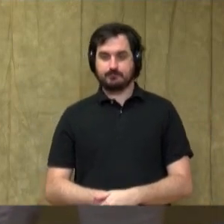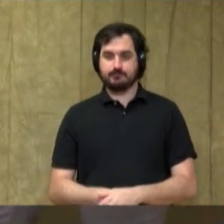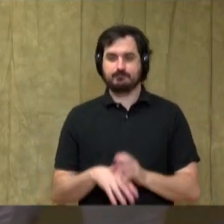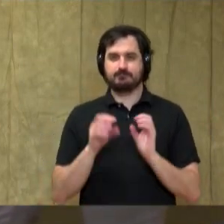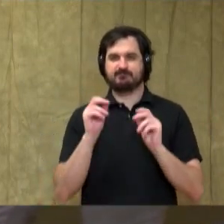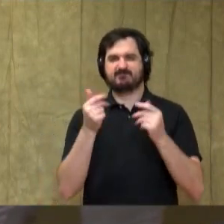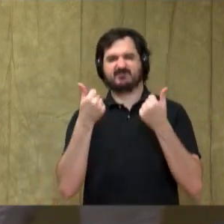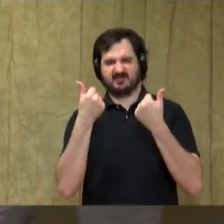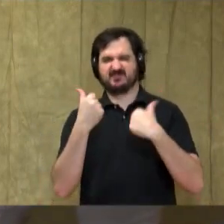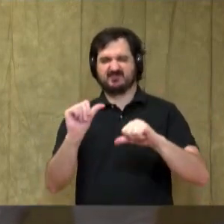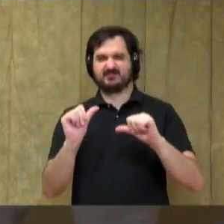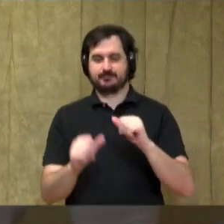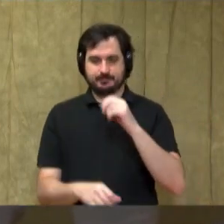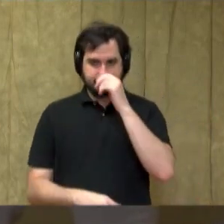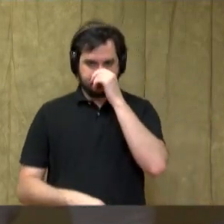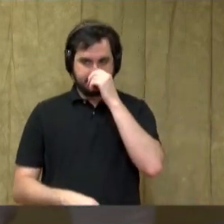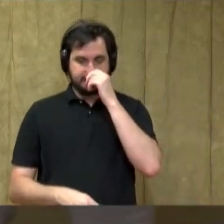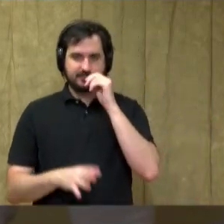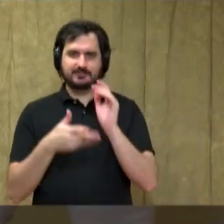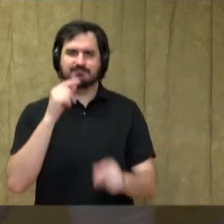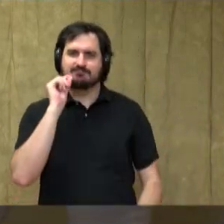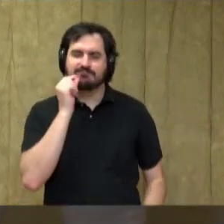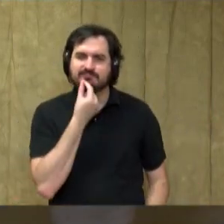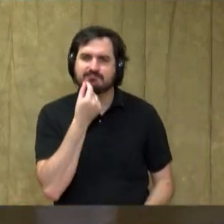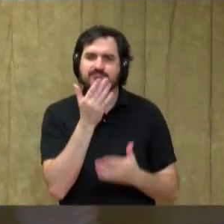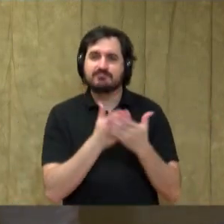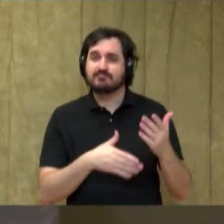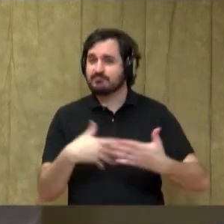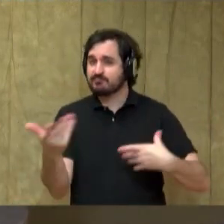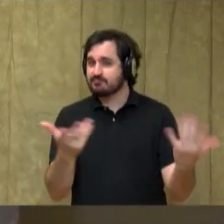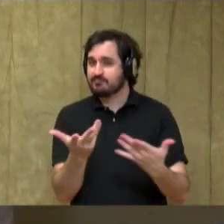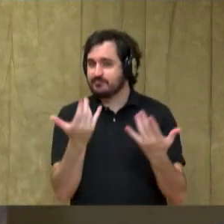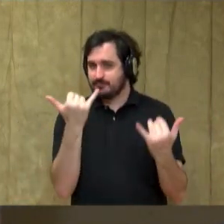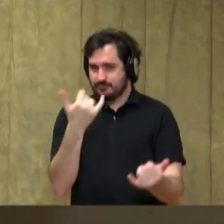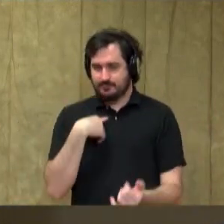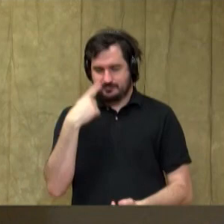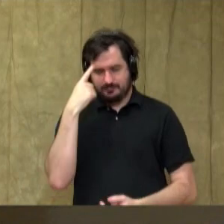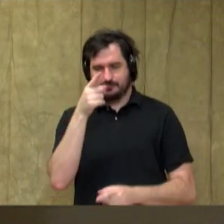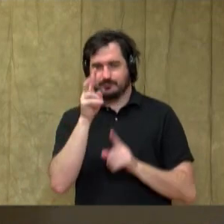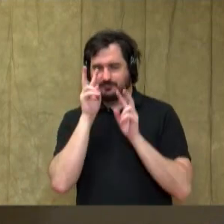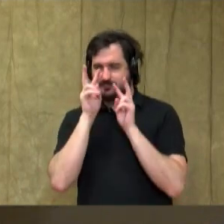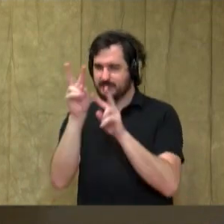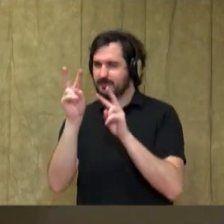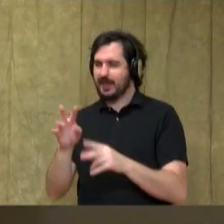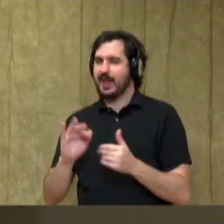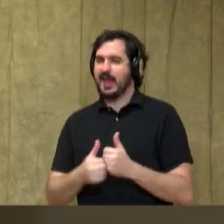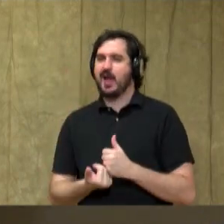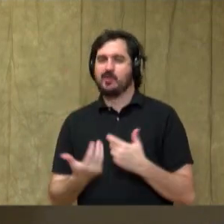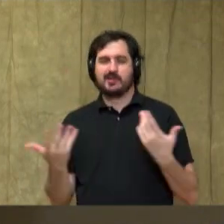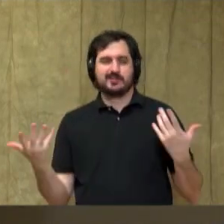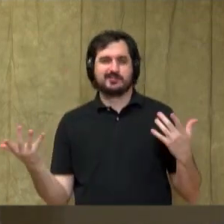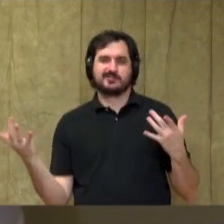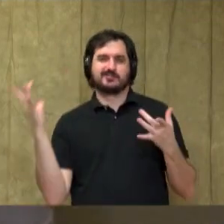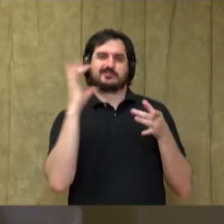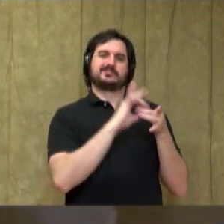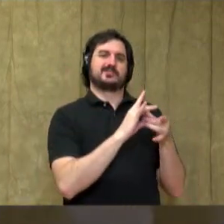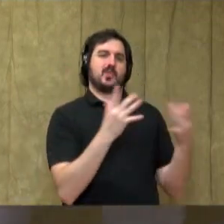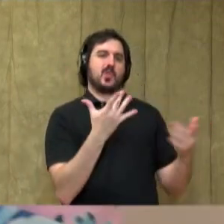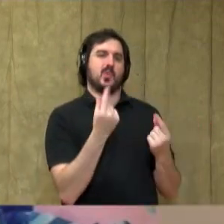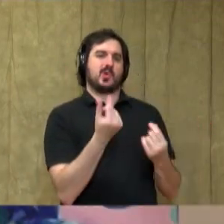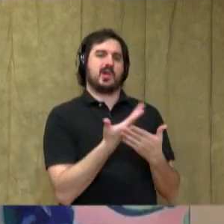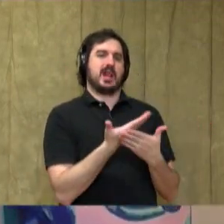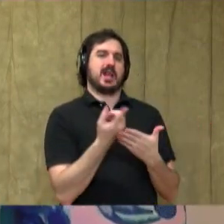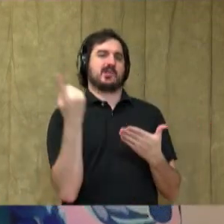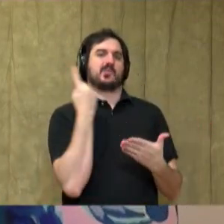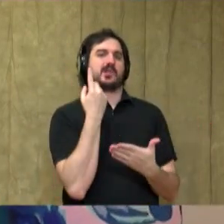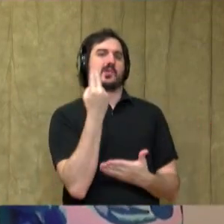let's try that, okay? The cool part about this is now I think you're going to see how this kind of goes together with what we did last Thursday.